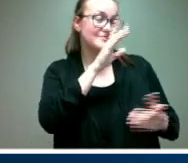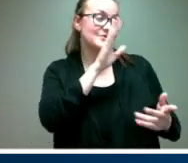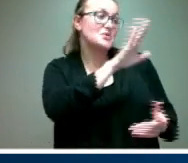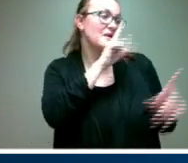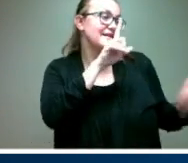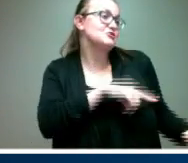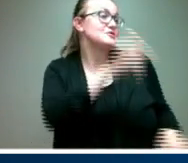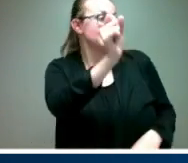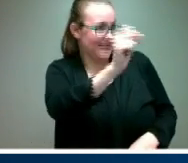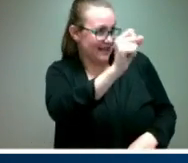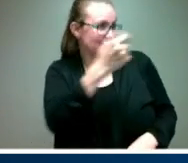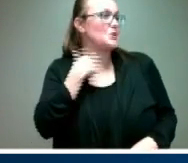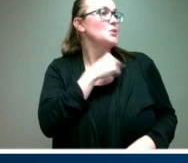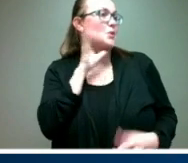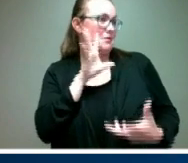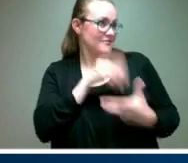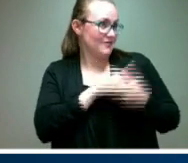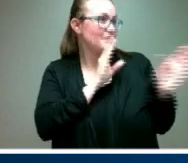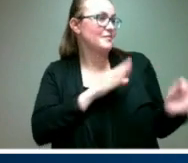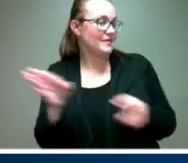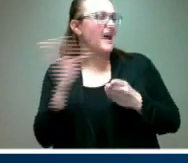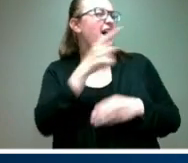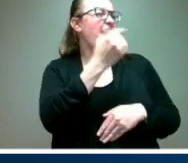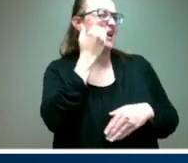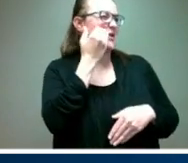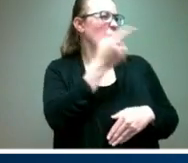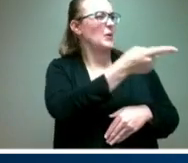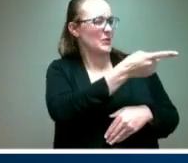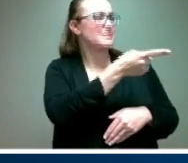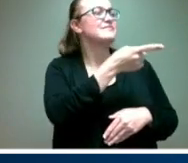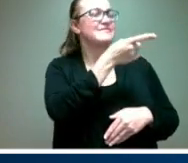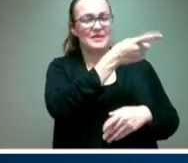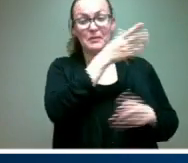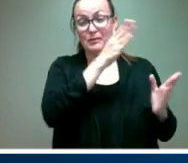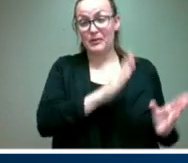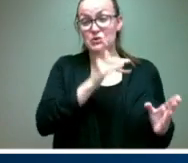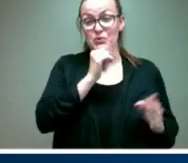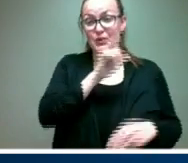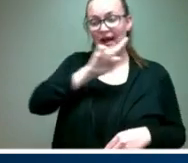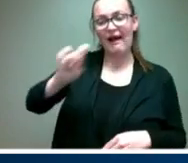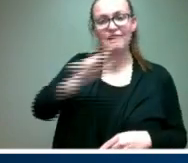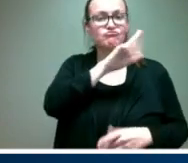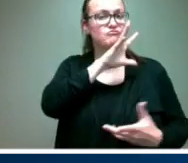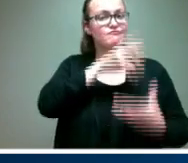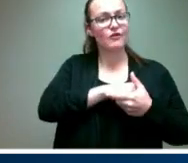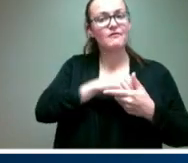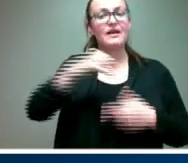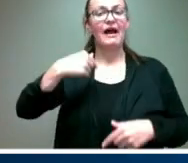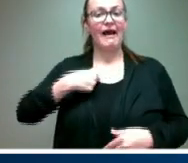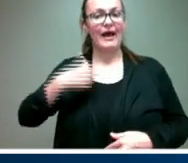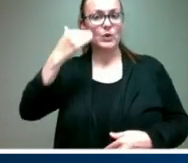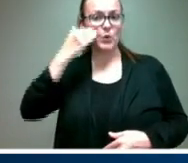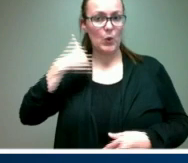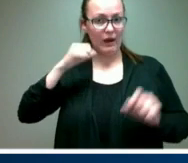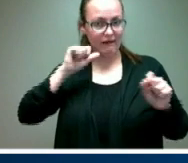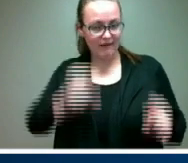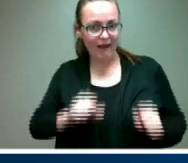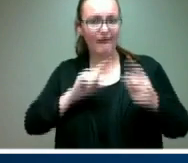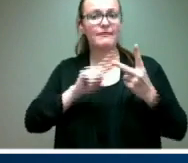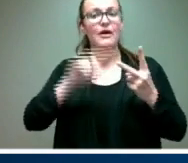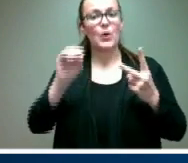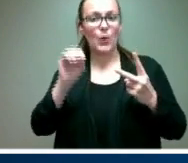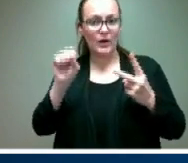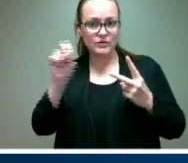with I Know I Can, and she's also working with Ohio State University. This is an opportunity for us to envision education